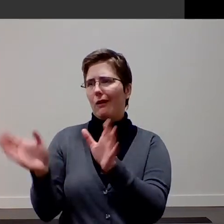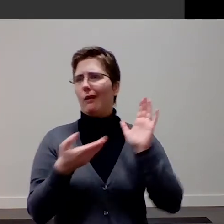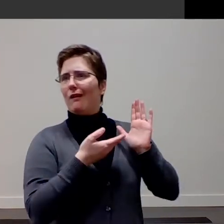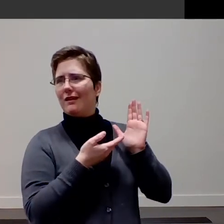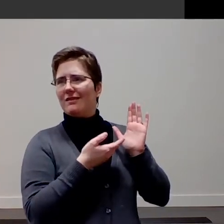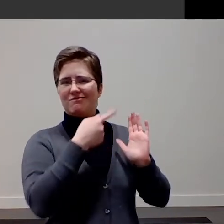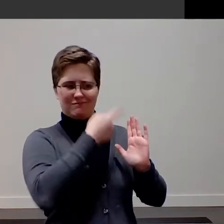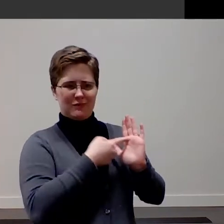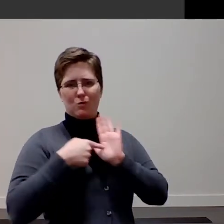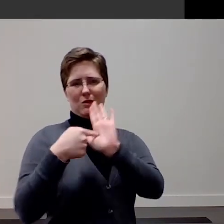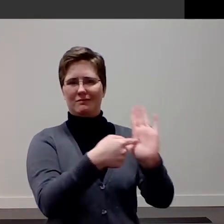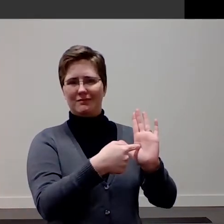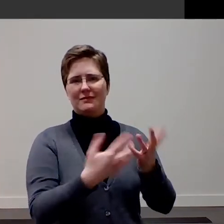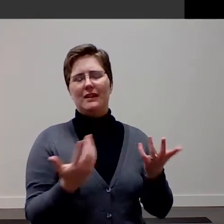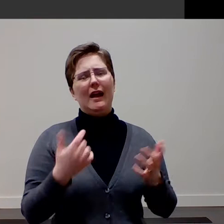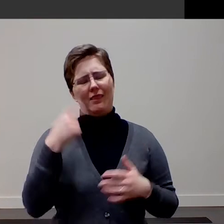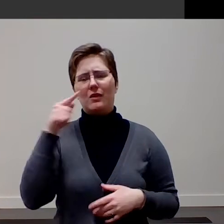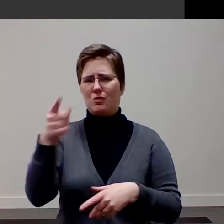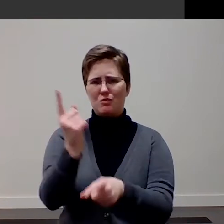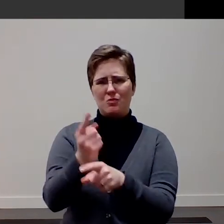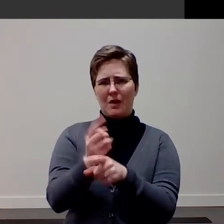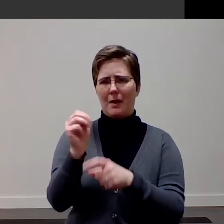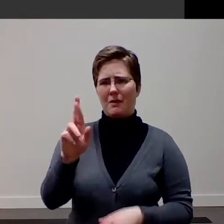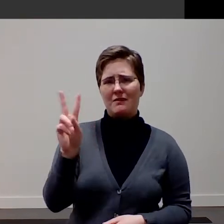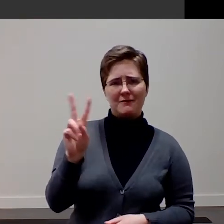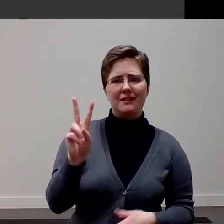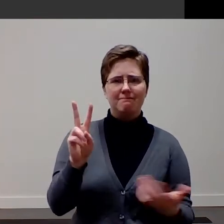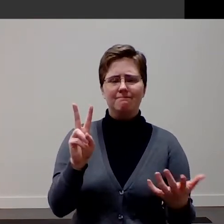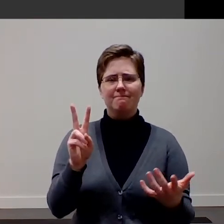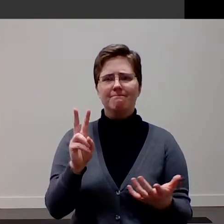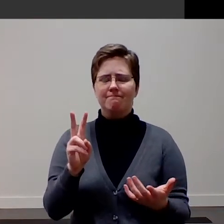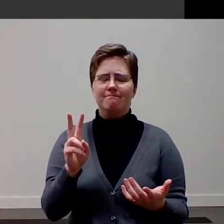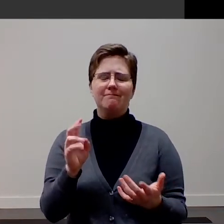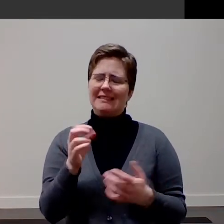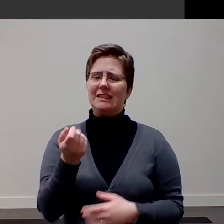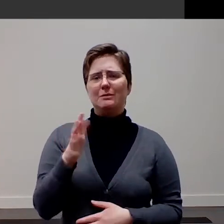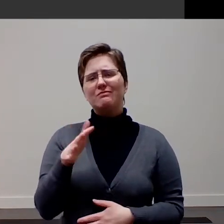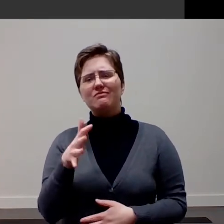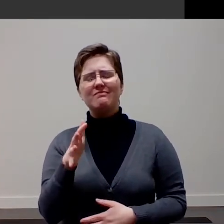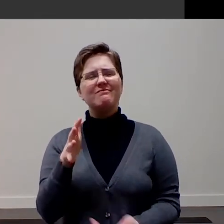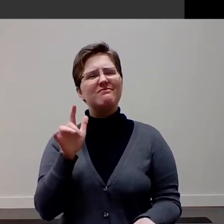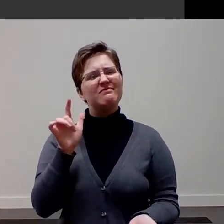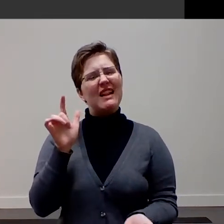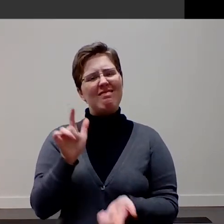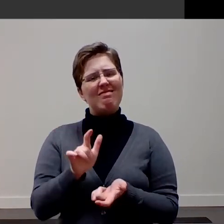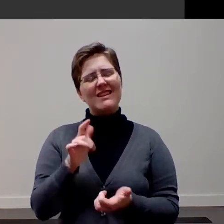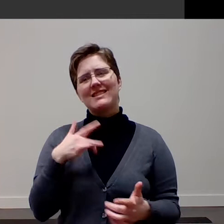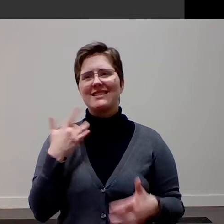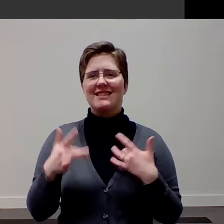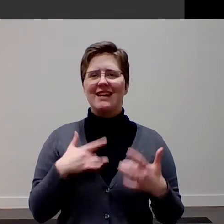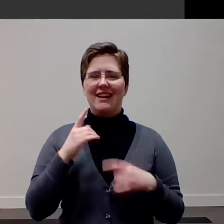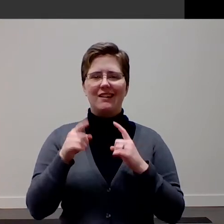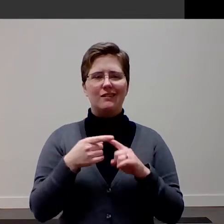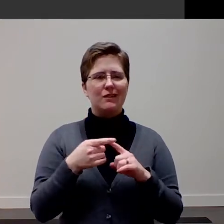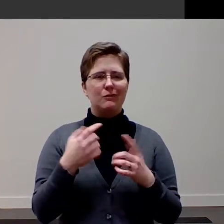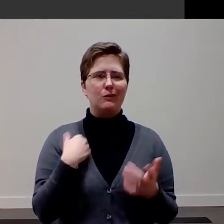at our monthly board meetings. So I think you're right, Mr. Vasquez. It's a little less exciting when